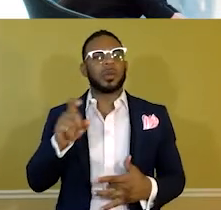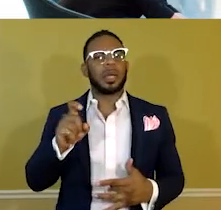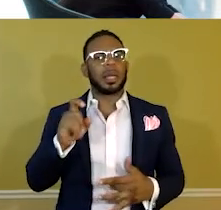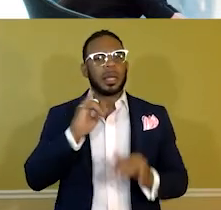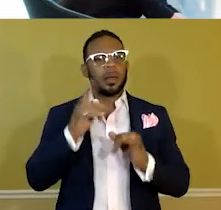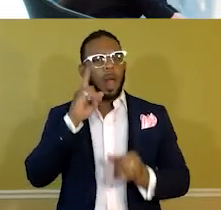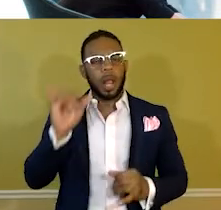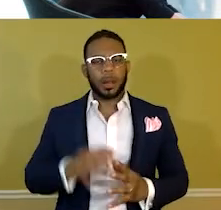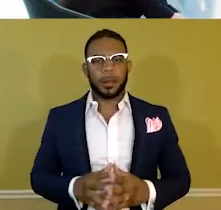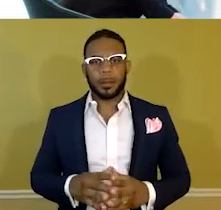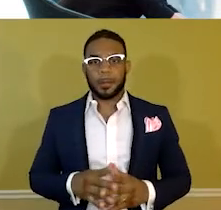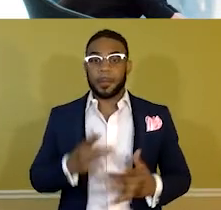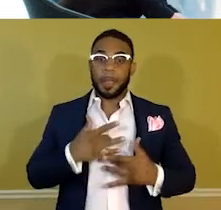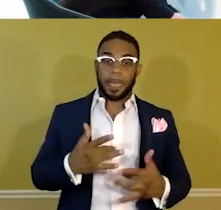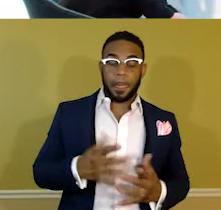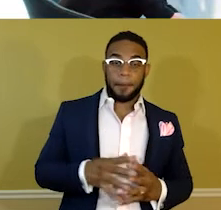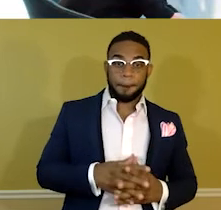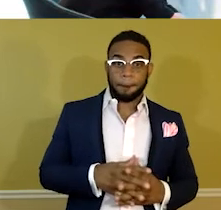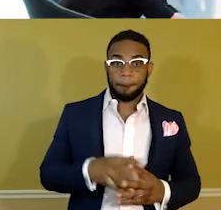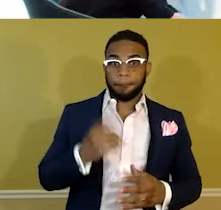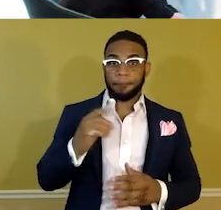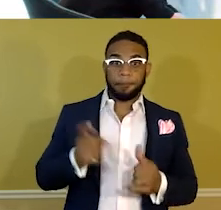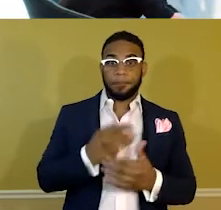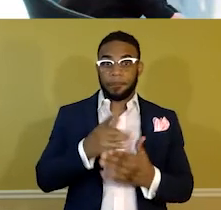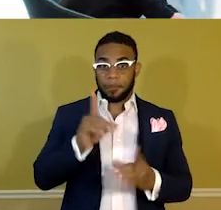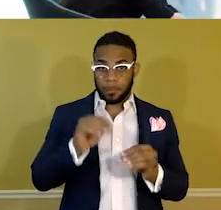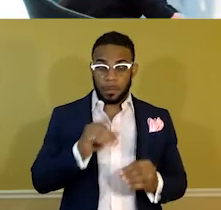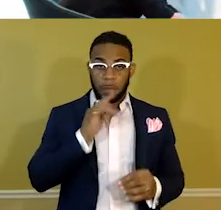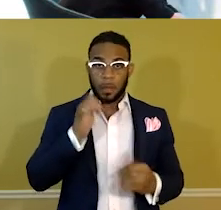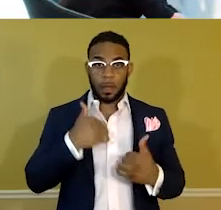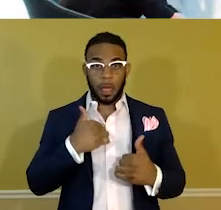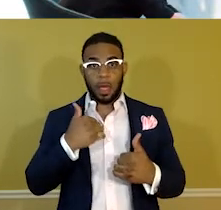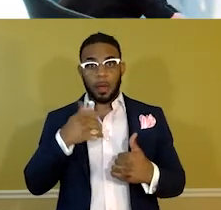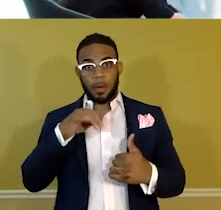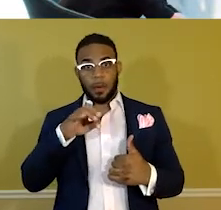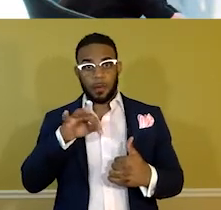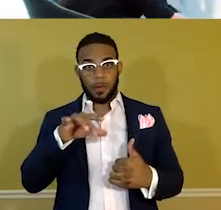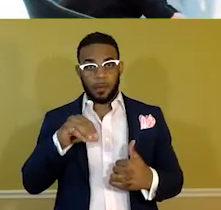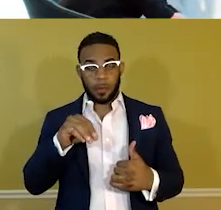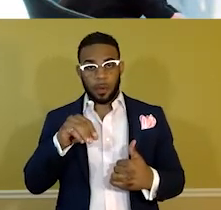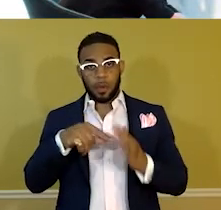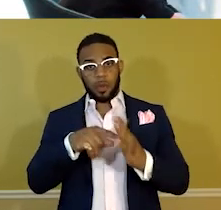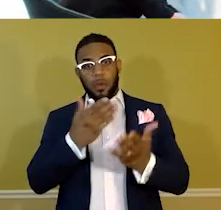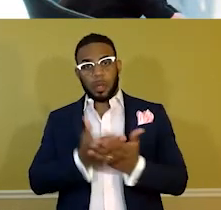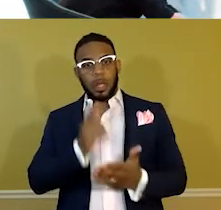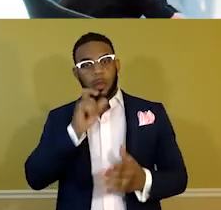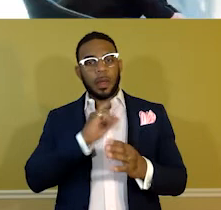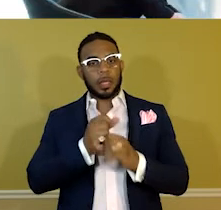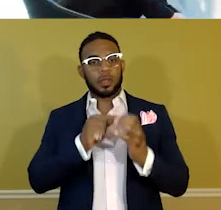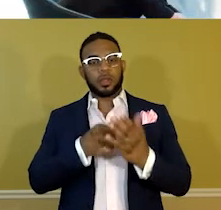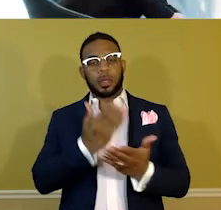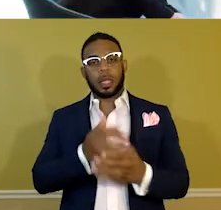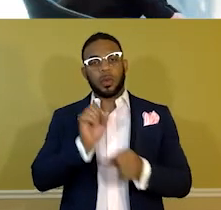interview look like? Typically, uh, one of the first things that you do is you'll have a portfolio showcase where you will actually showcase